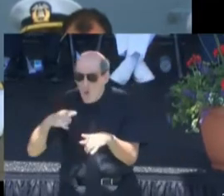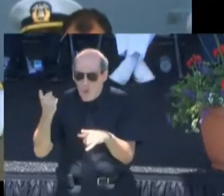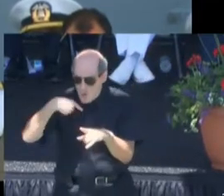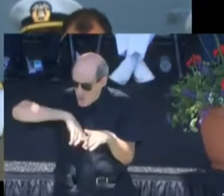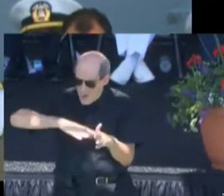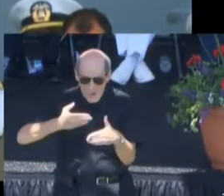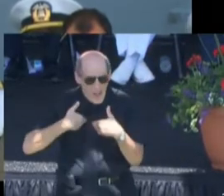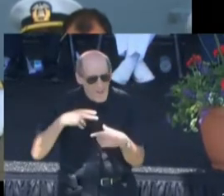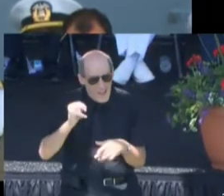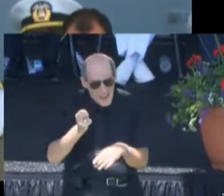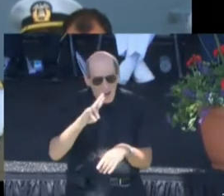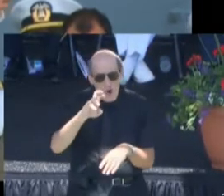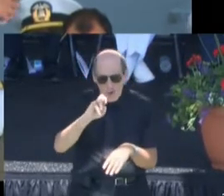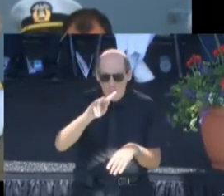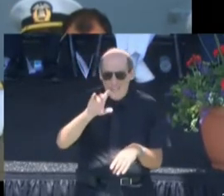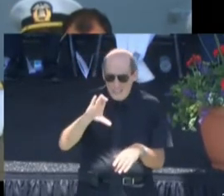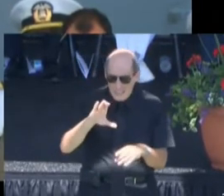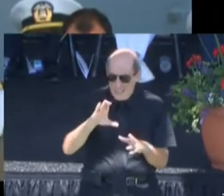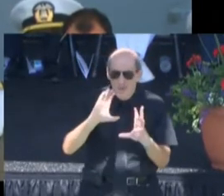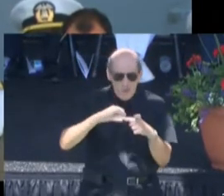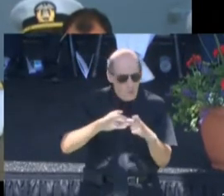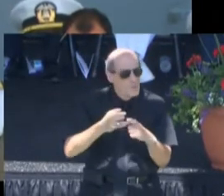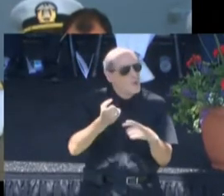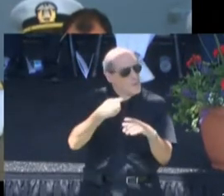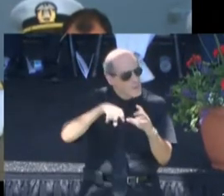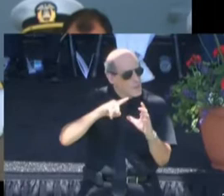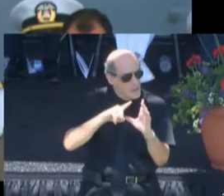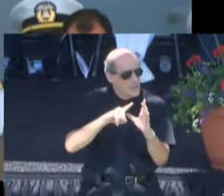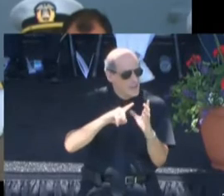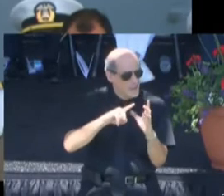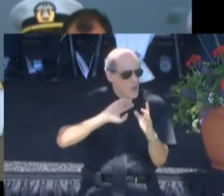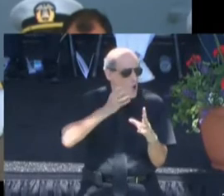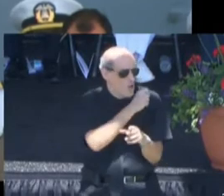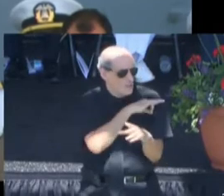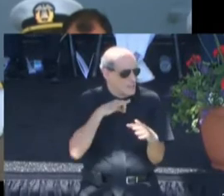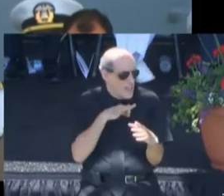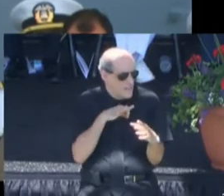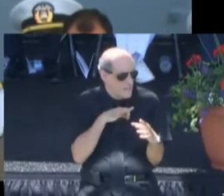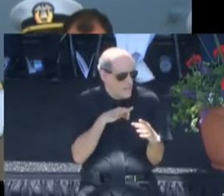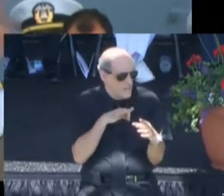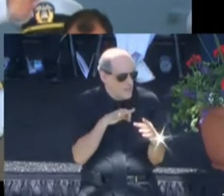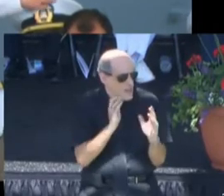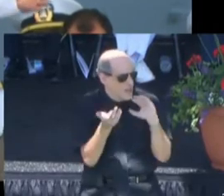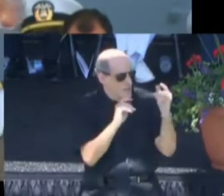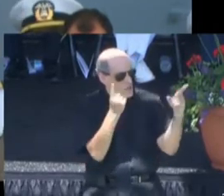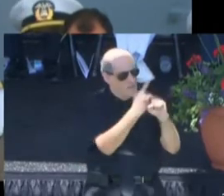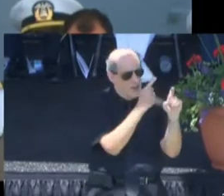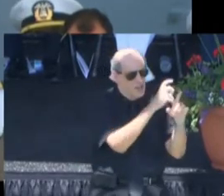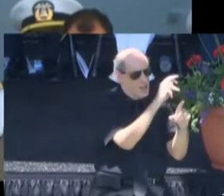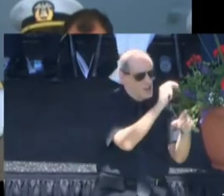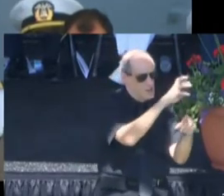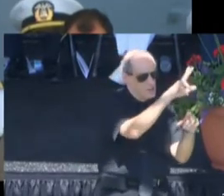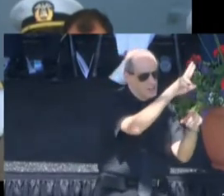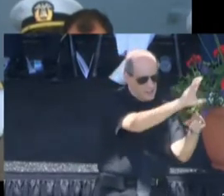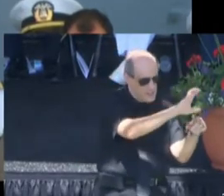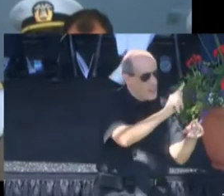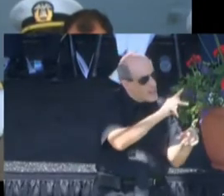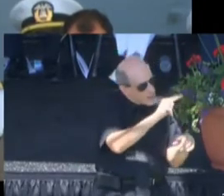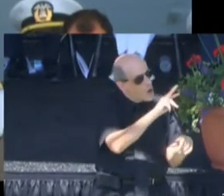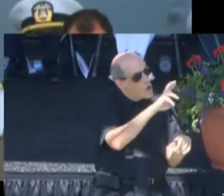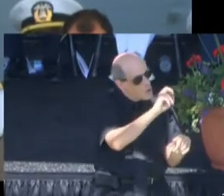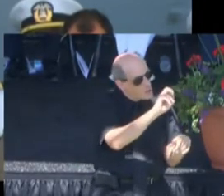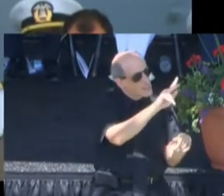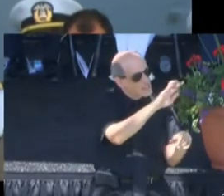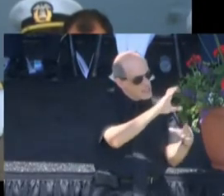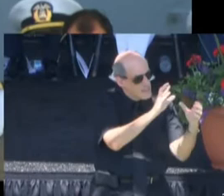have an NROTC unit here. We do with the staff of a quarter the size of the staff of an NROTC unit, 1,000 midshipmen. We have no